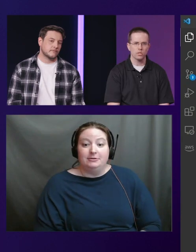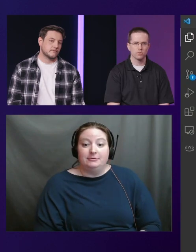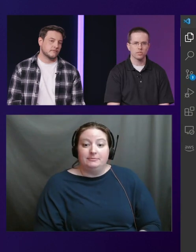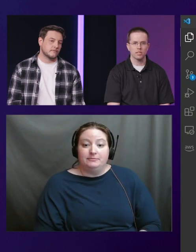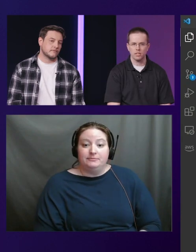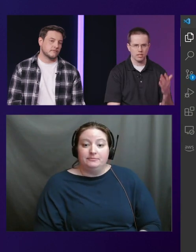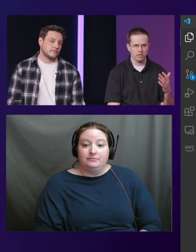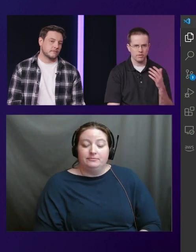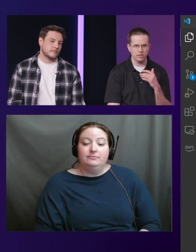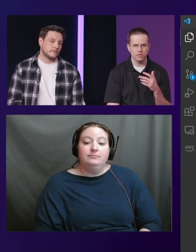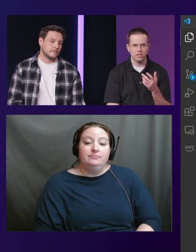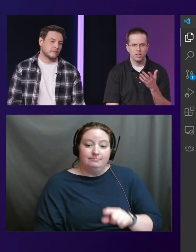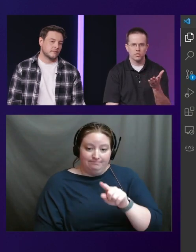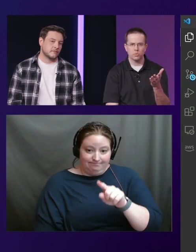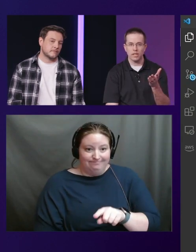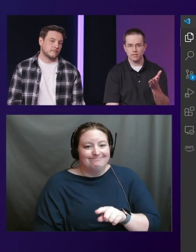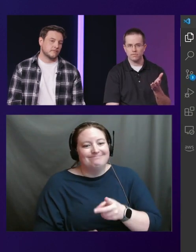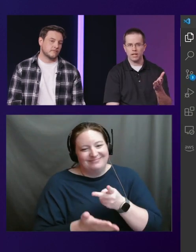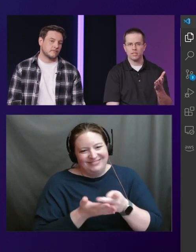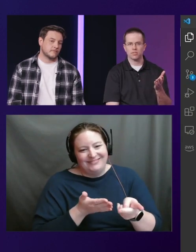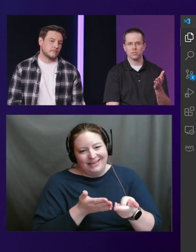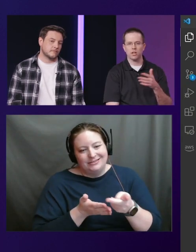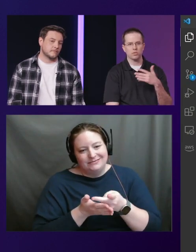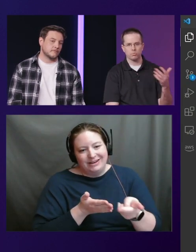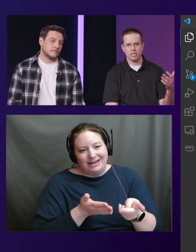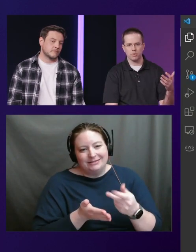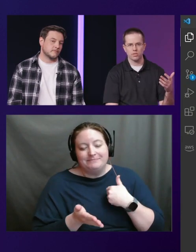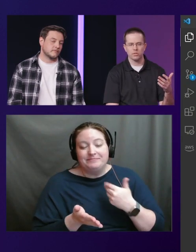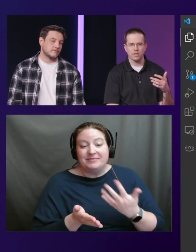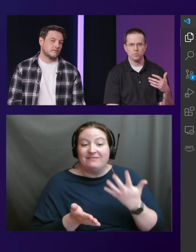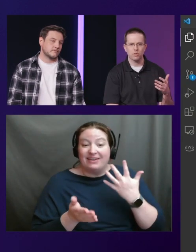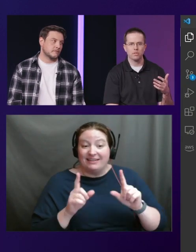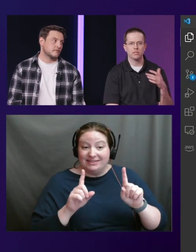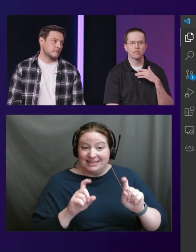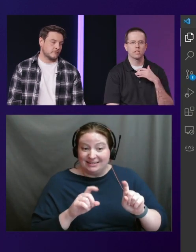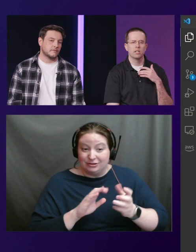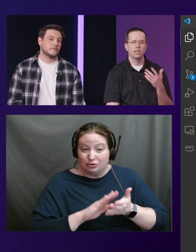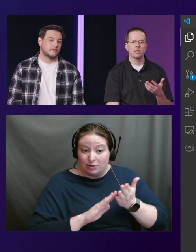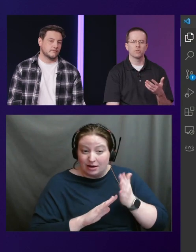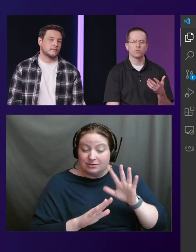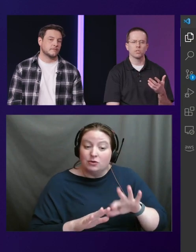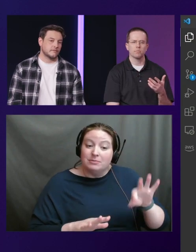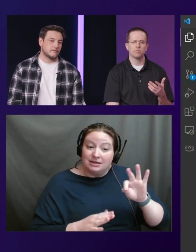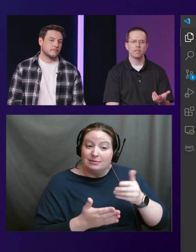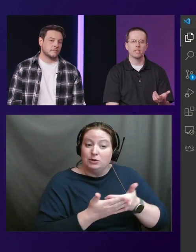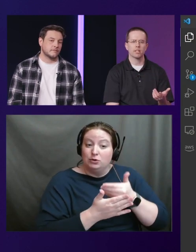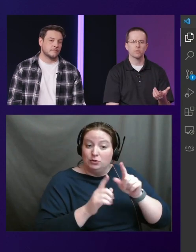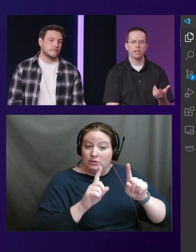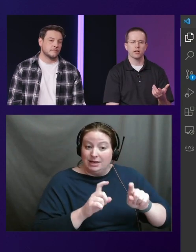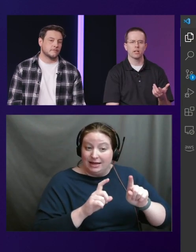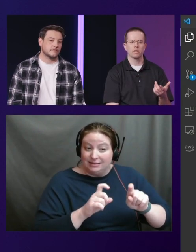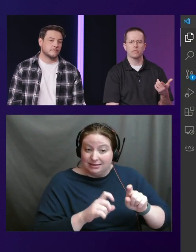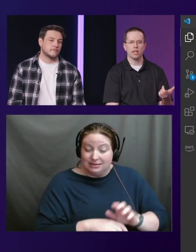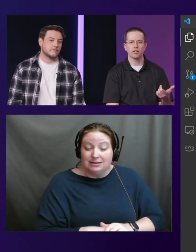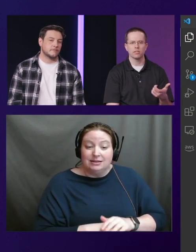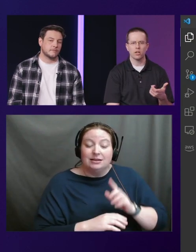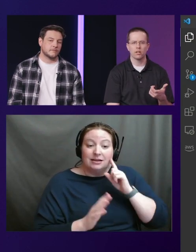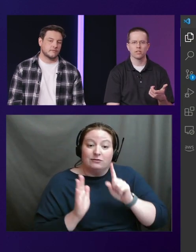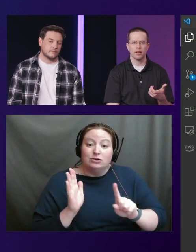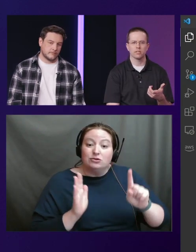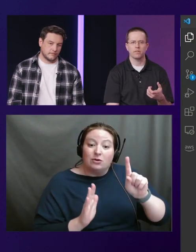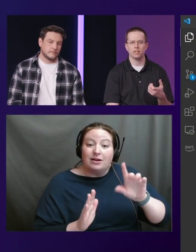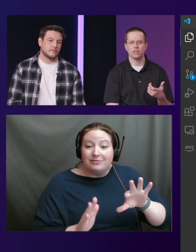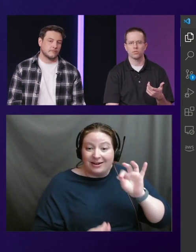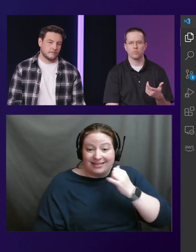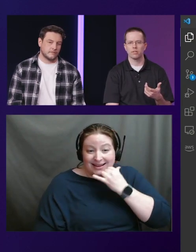we will see that there it failed. So we got 5 tests to run, so it picked up our new test, perfect. And if we scroll up to find the actual error, the error is on